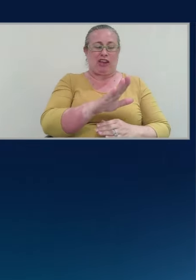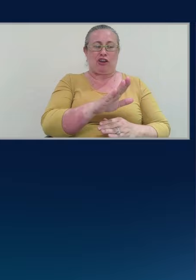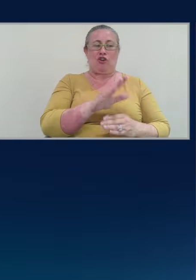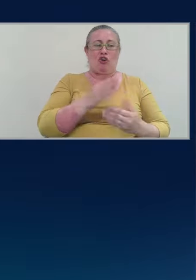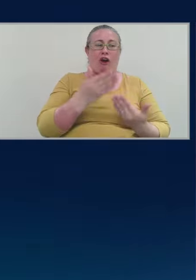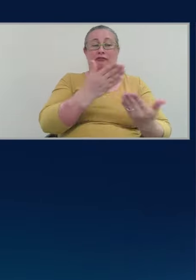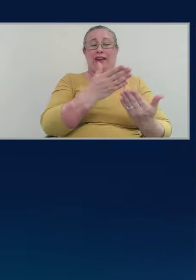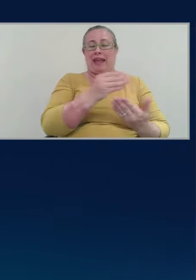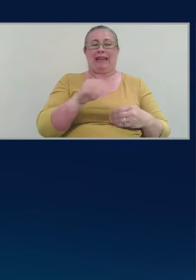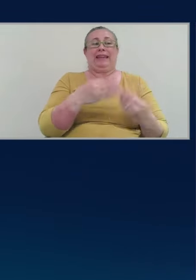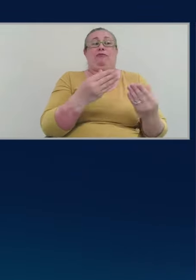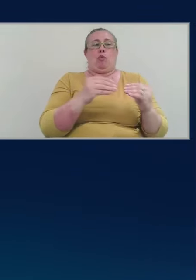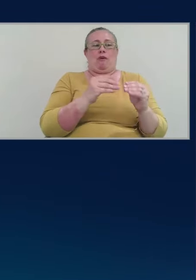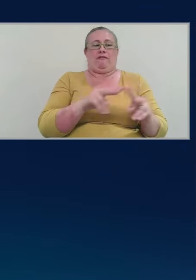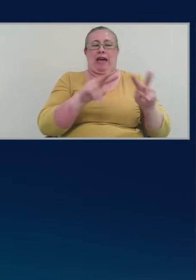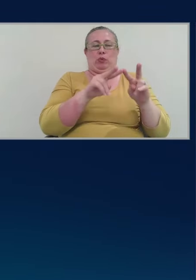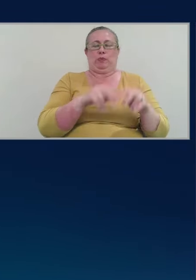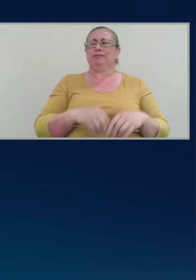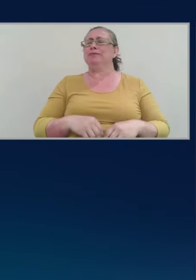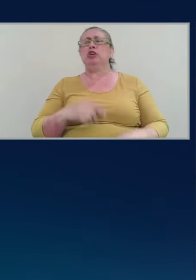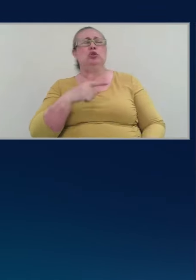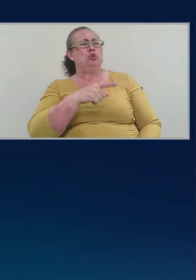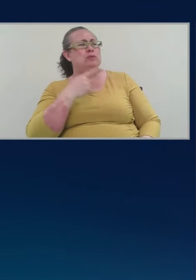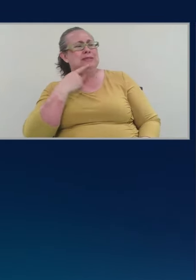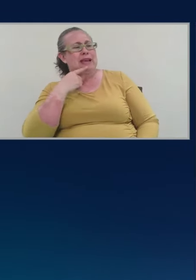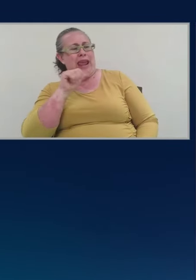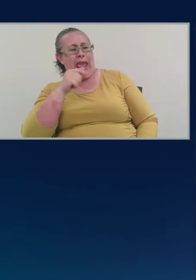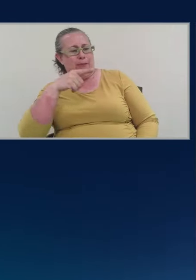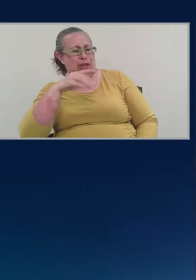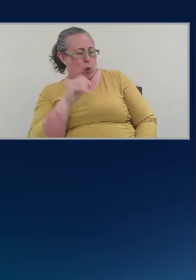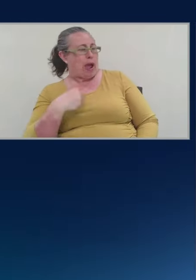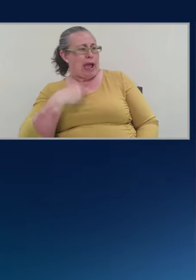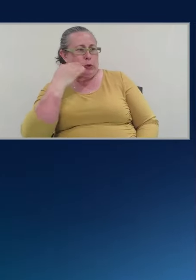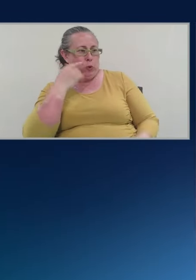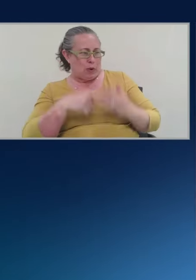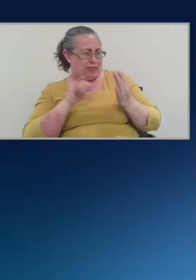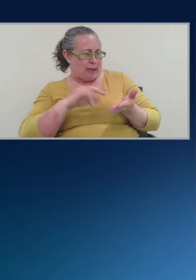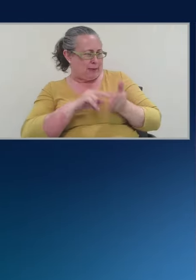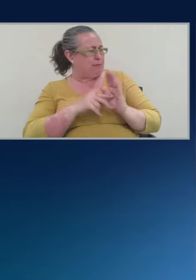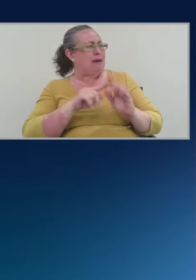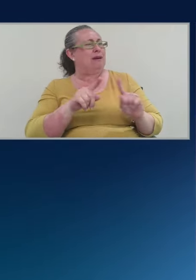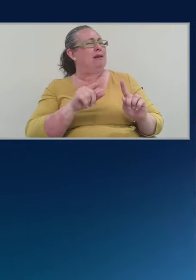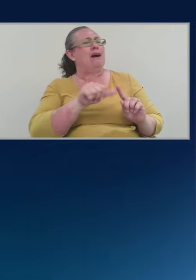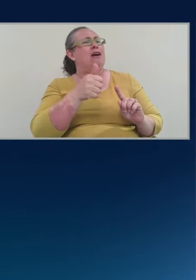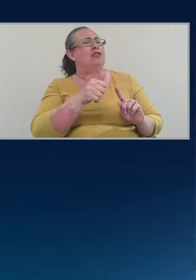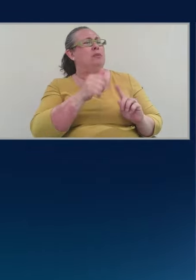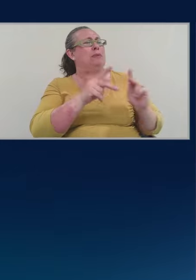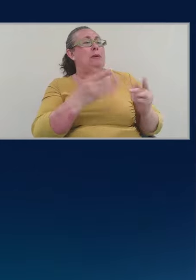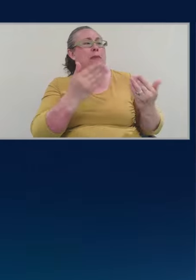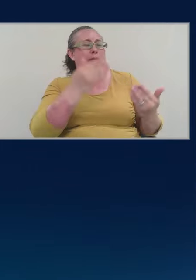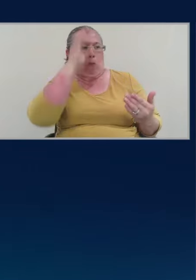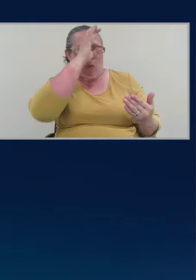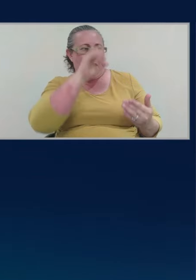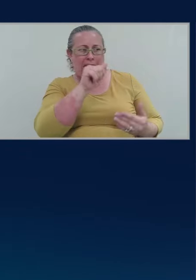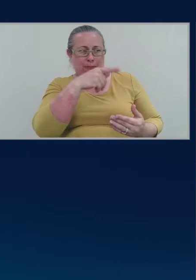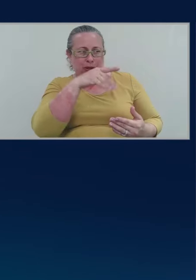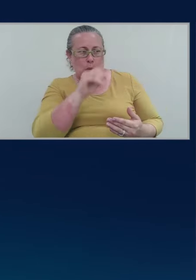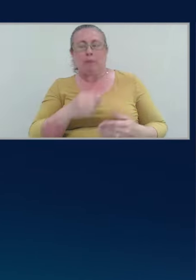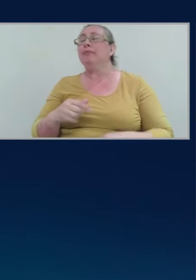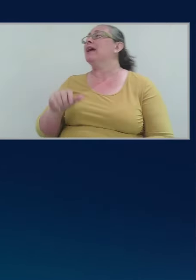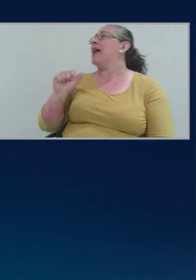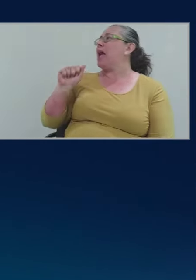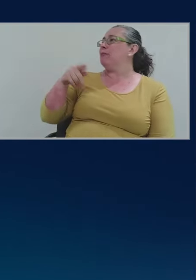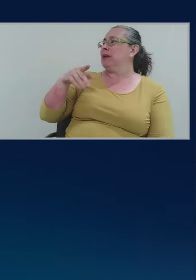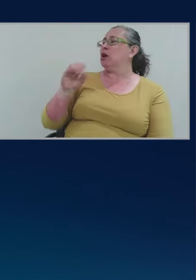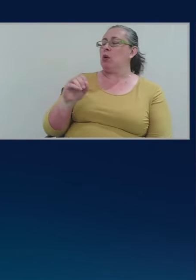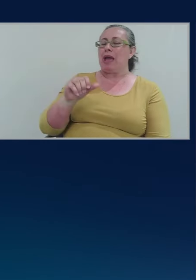mentioned APO, like obviously not for me because I know what it stands for, but everyone else out there watching, what is APO? Yeah, so I actually don't know. Yeah, so APO is the